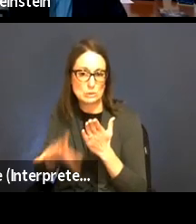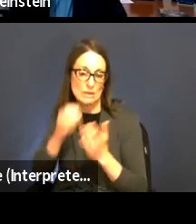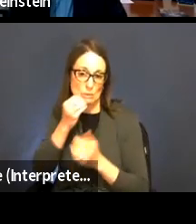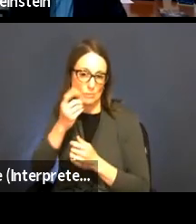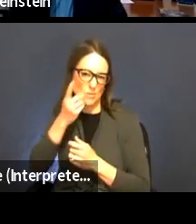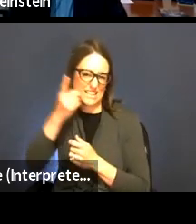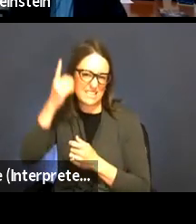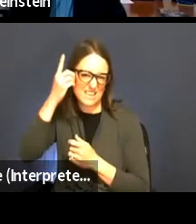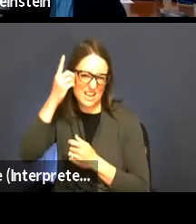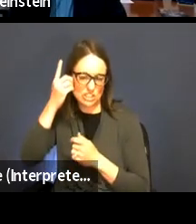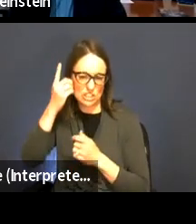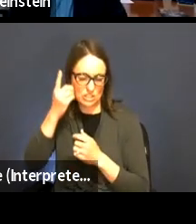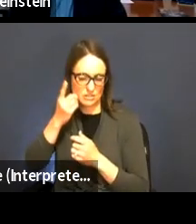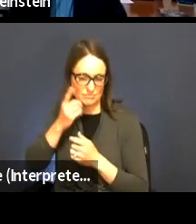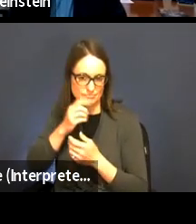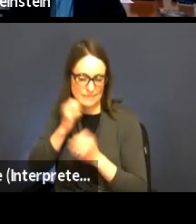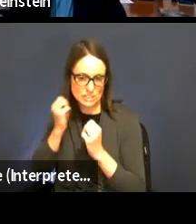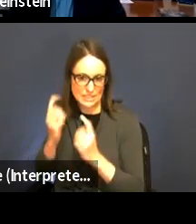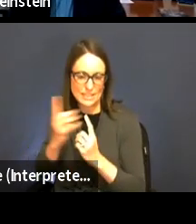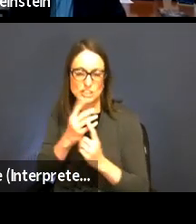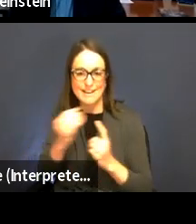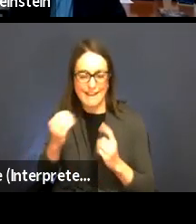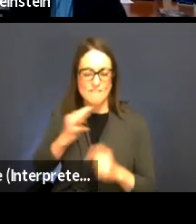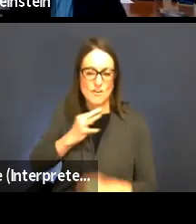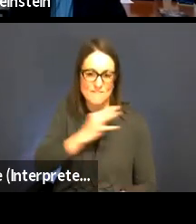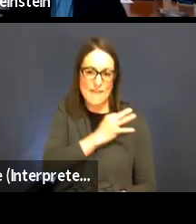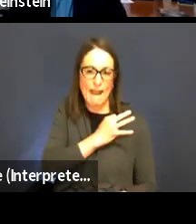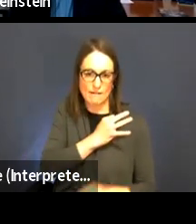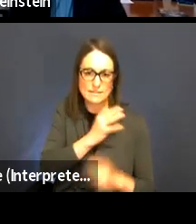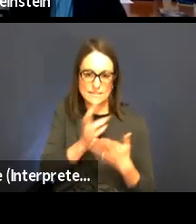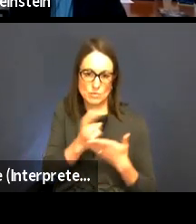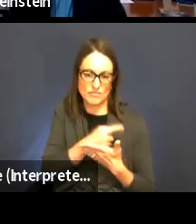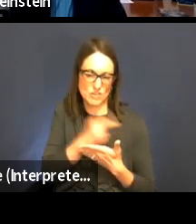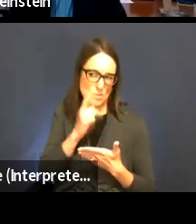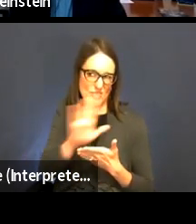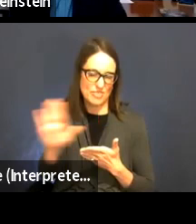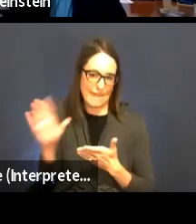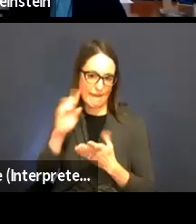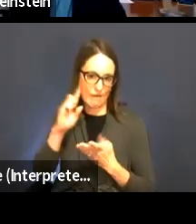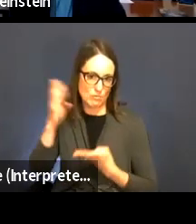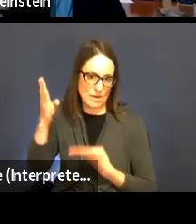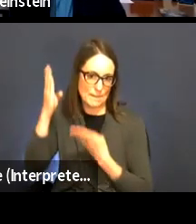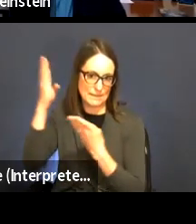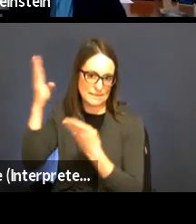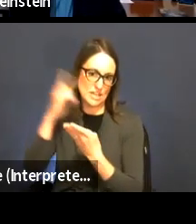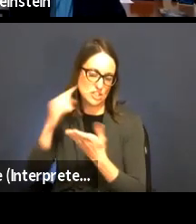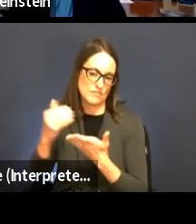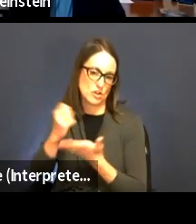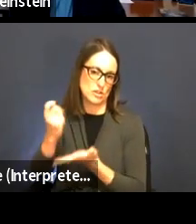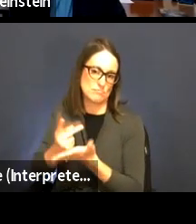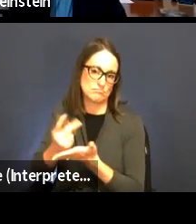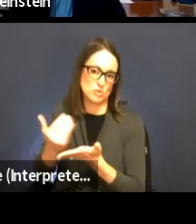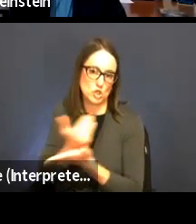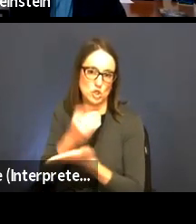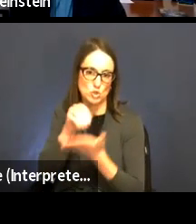Faculty Senate for their review and their recommendation of approval of the new Student Code of Conduct.